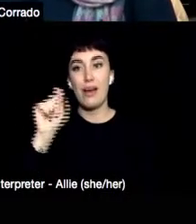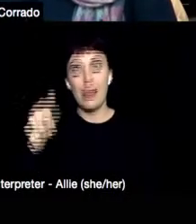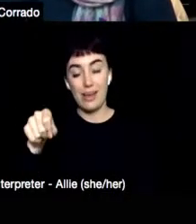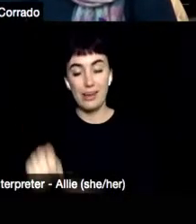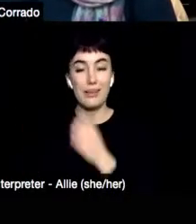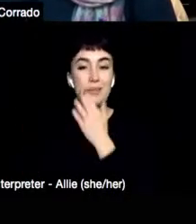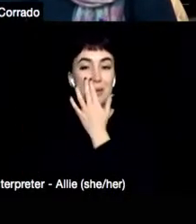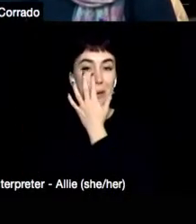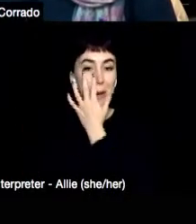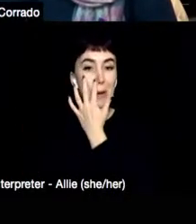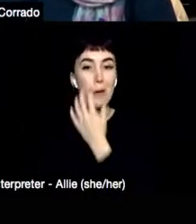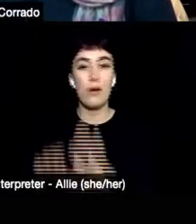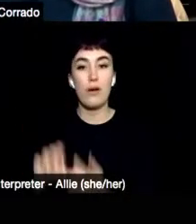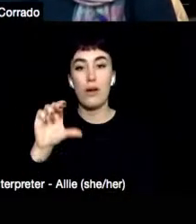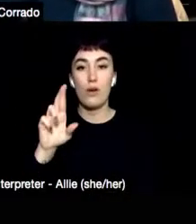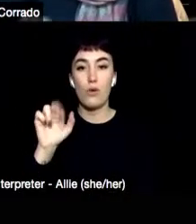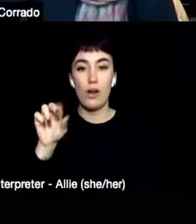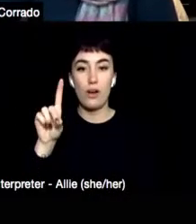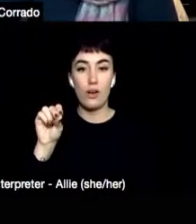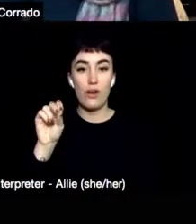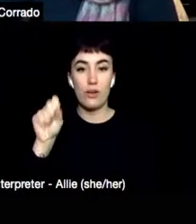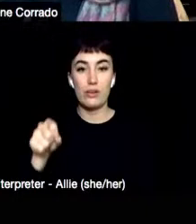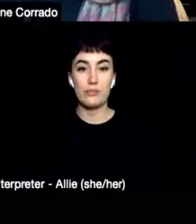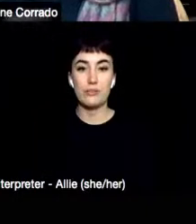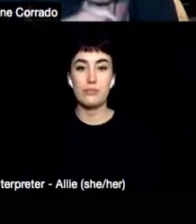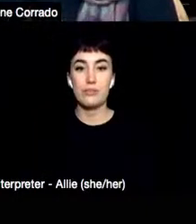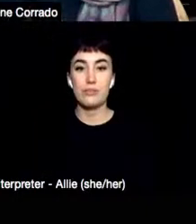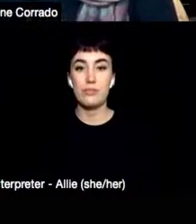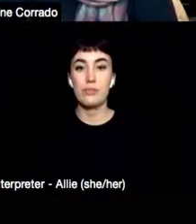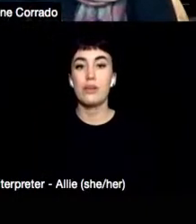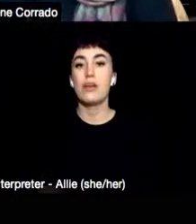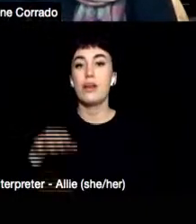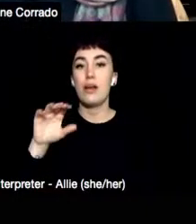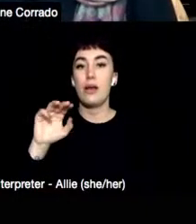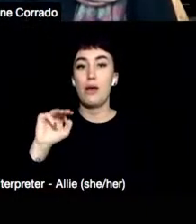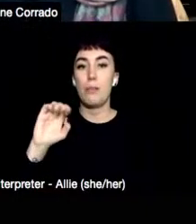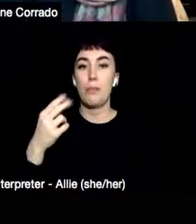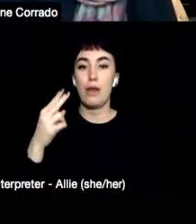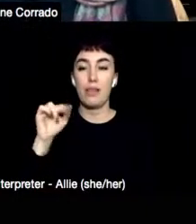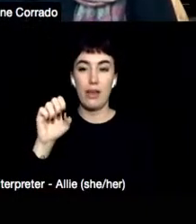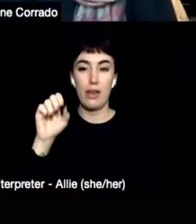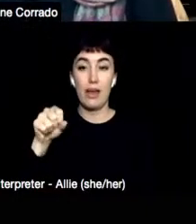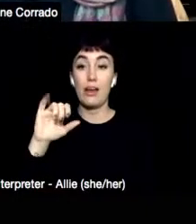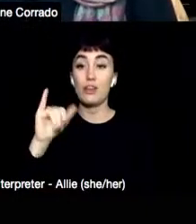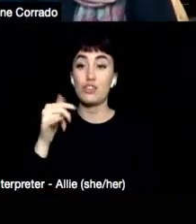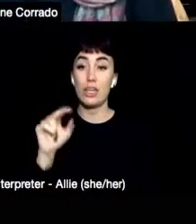Aye. Councilmember Corrado, Aye. Supervisor Mealy. Aye. Jason?